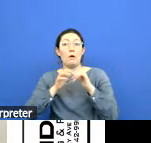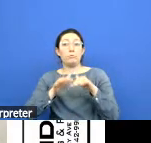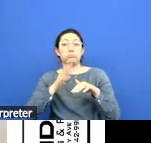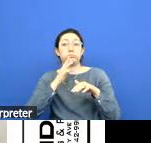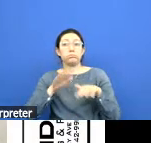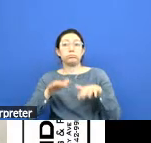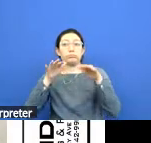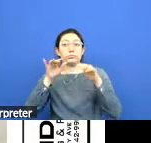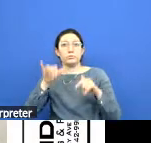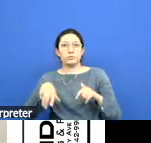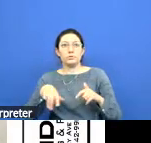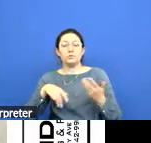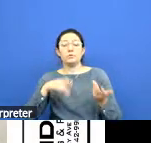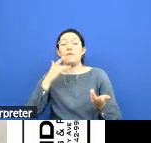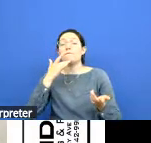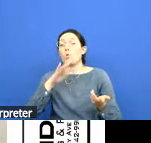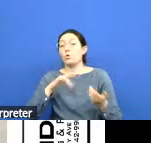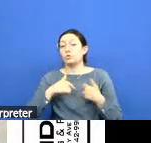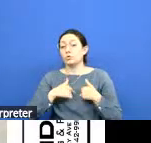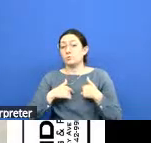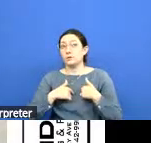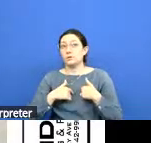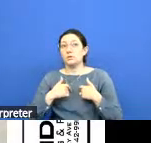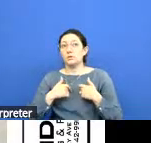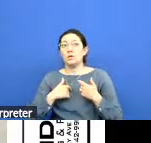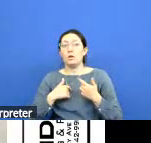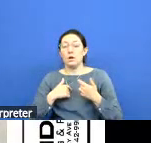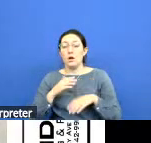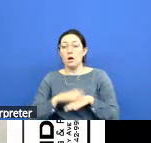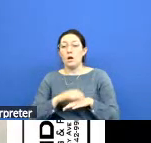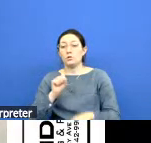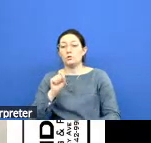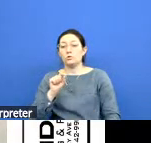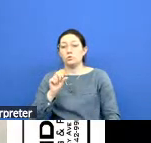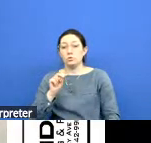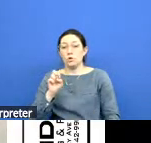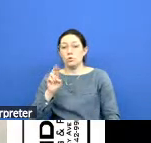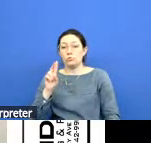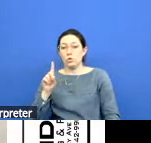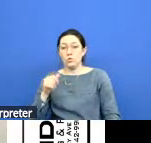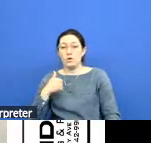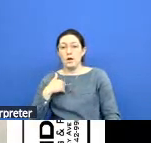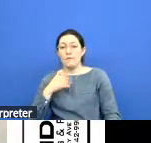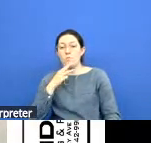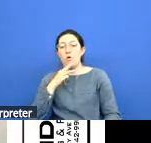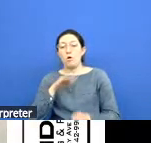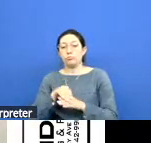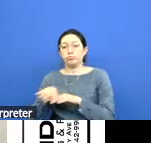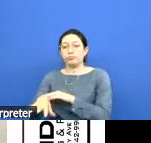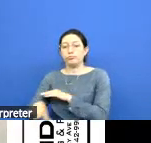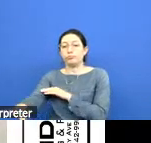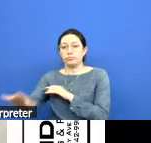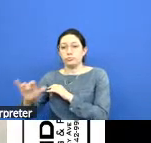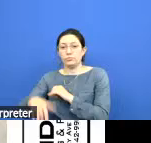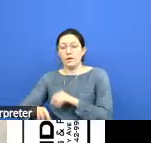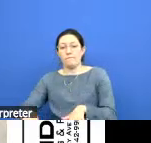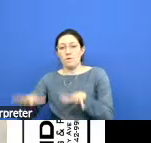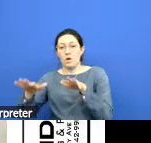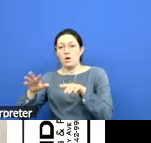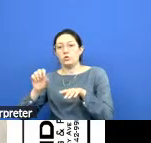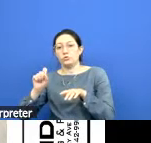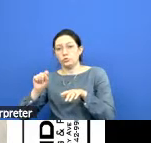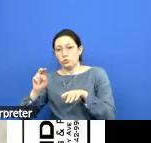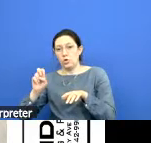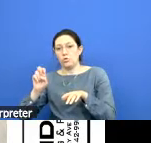is. Right, Now, the lucky thing for me is on Stone Road, there's a runoff that will flood Stone Road before it floods my property.